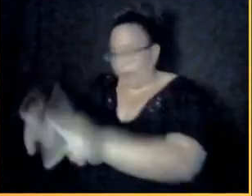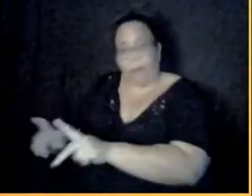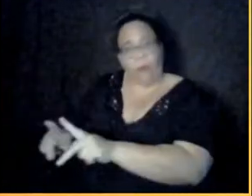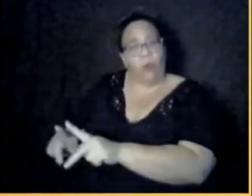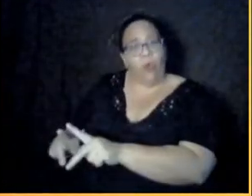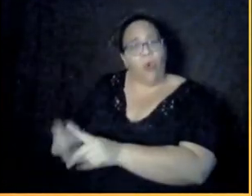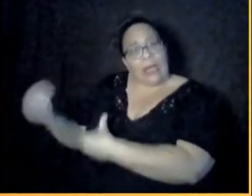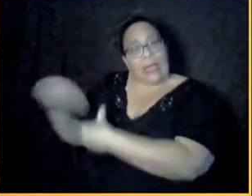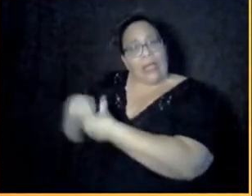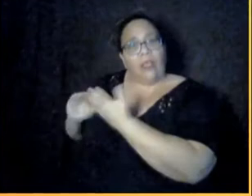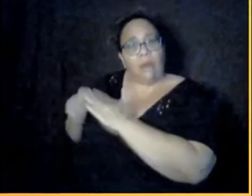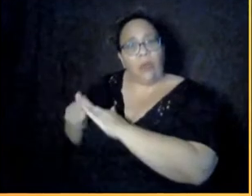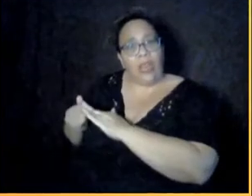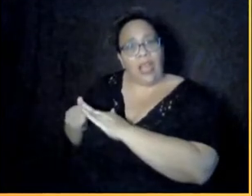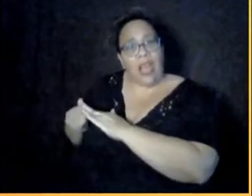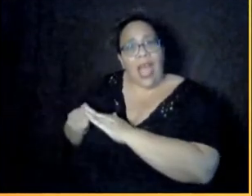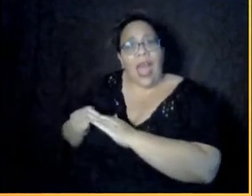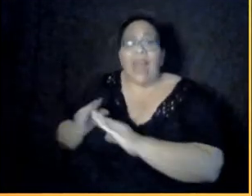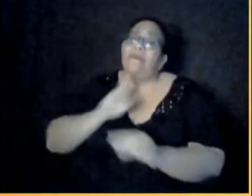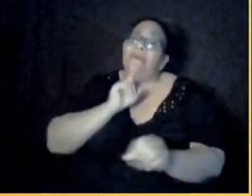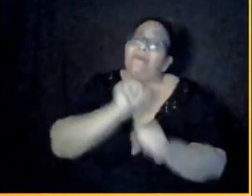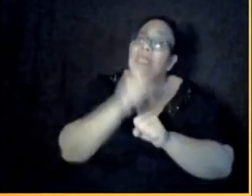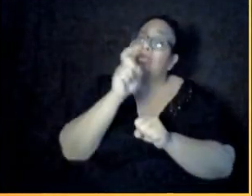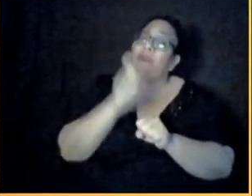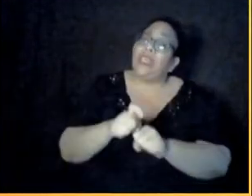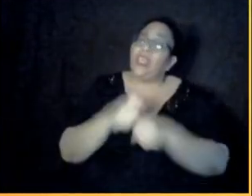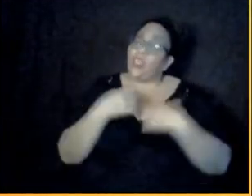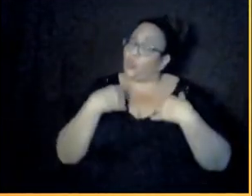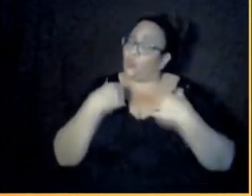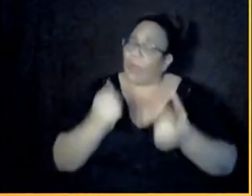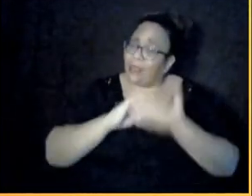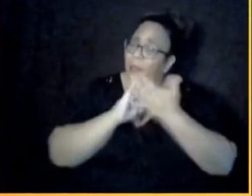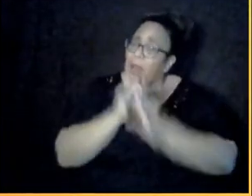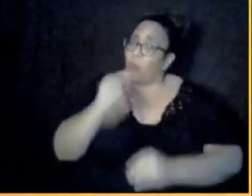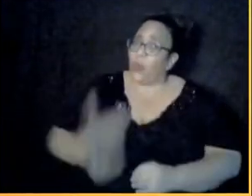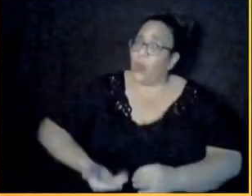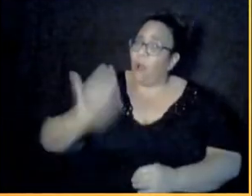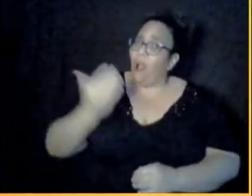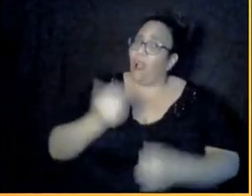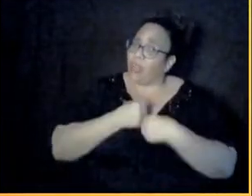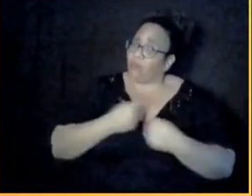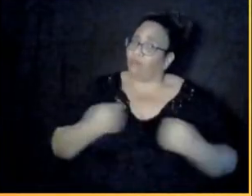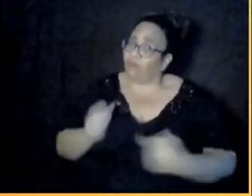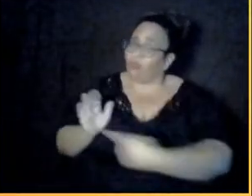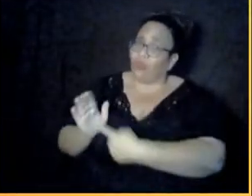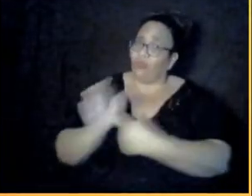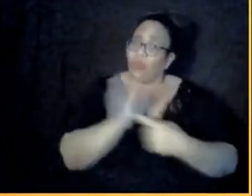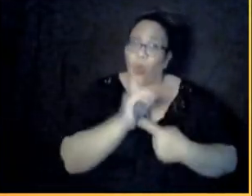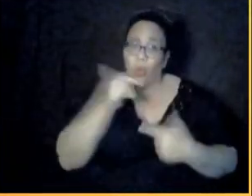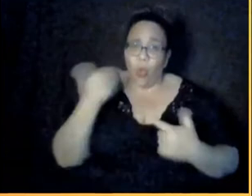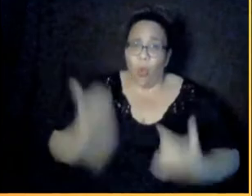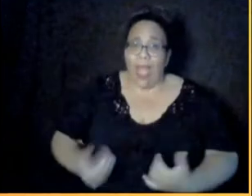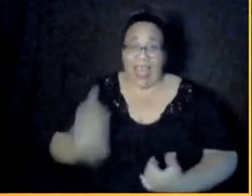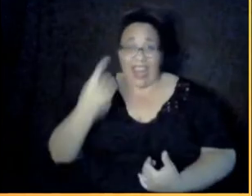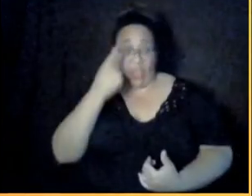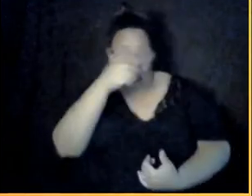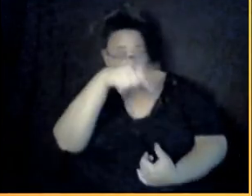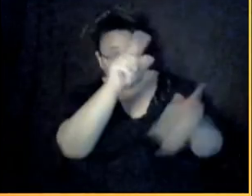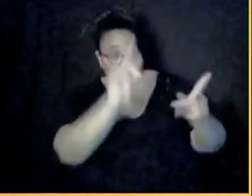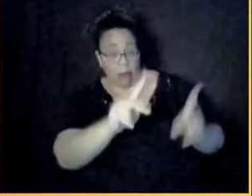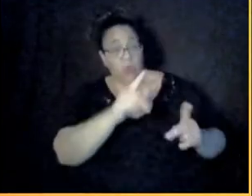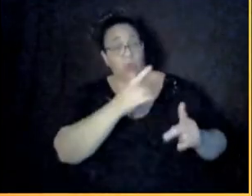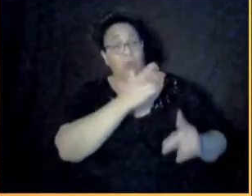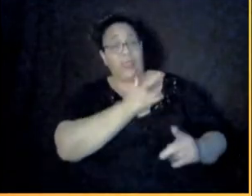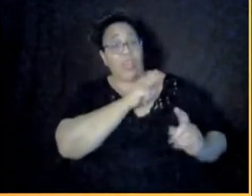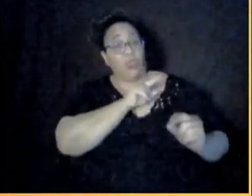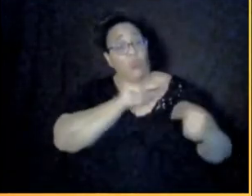lot of strength to be exactly who you are meant to be. And I feel like these other people out there hurting the community and